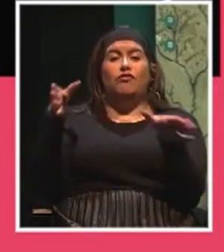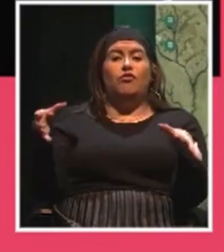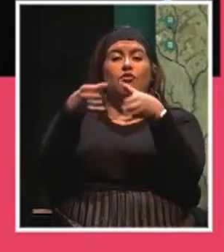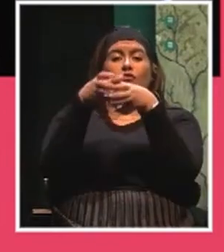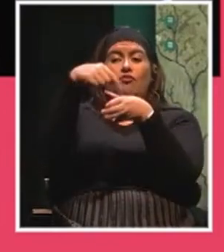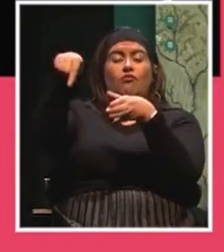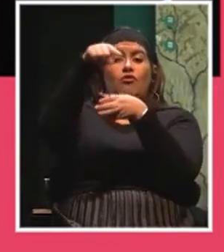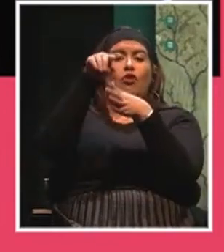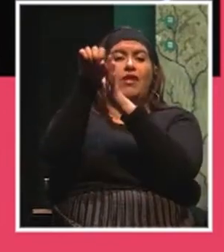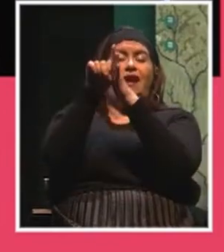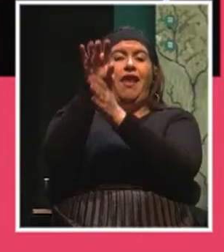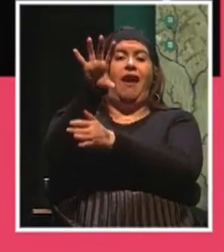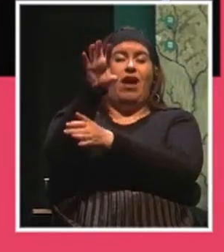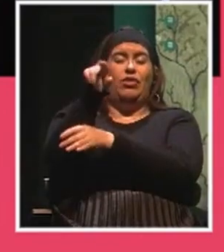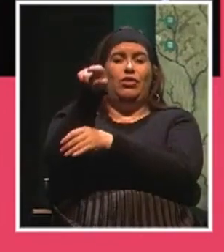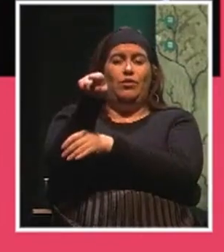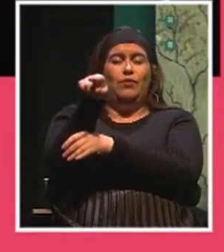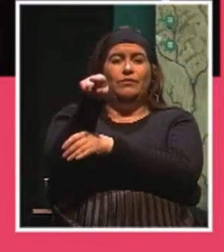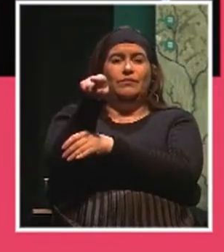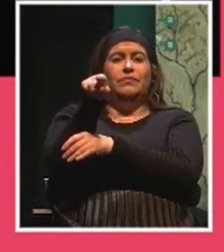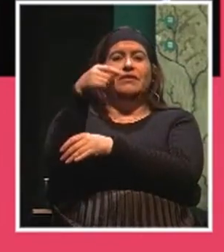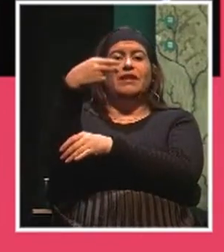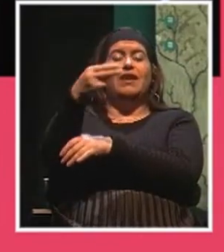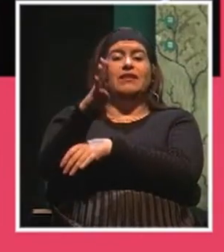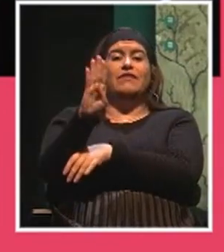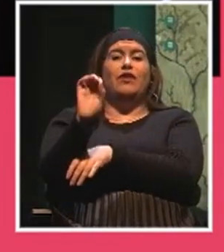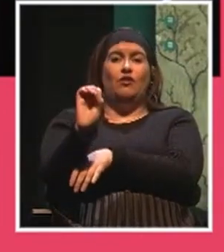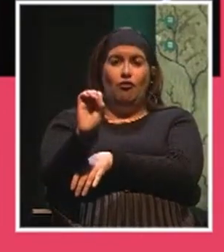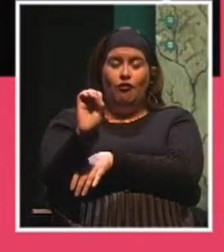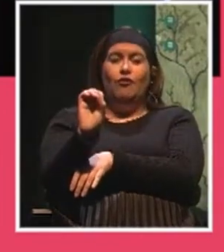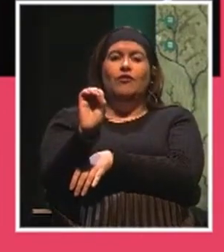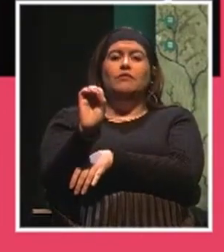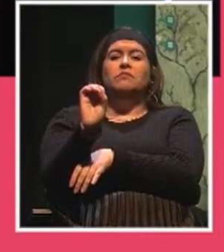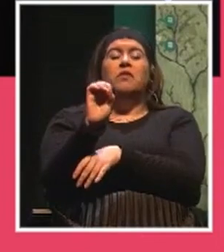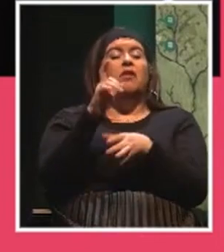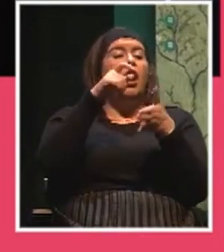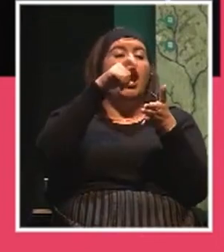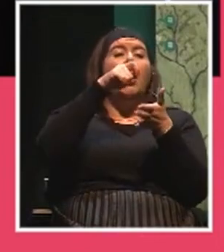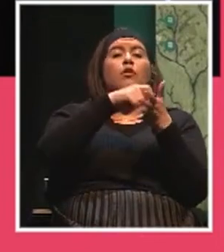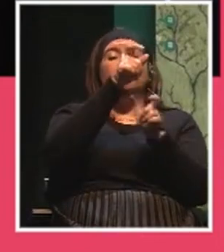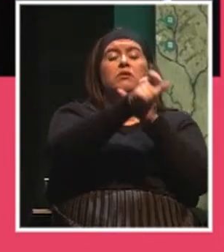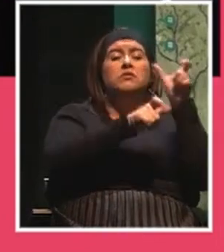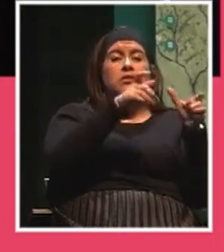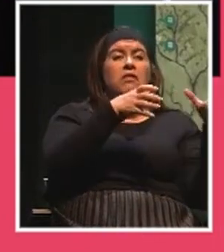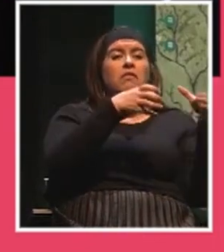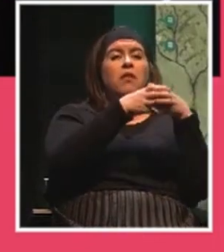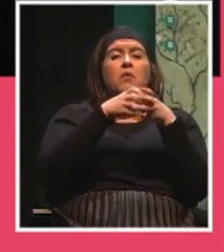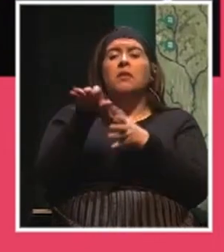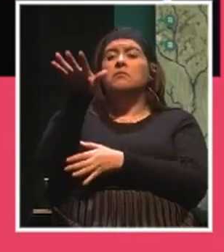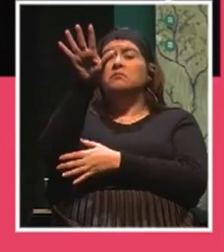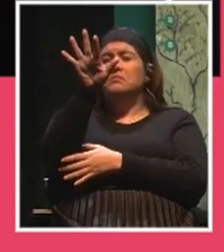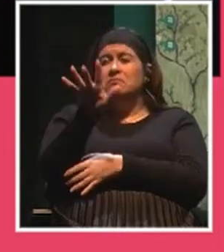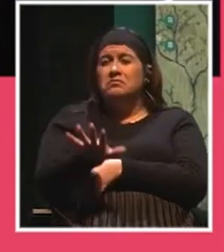We're going to go over there, and we're going to do LiDAR scanning, and we're going to scan all of the props, the helmets,